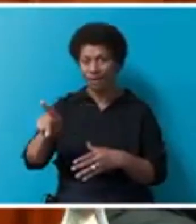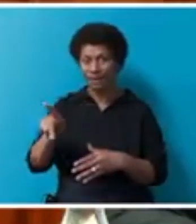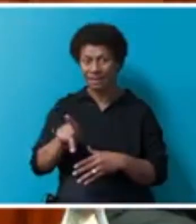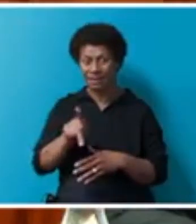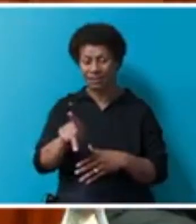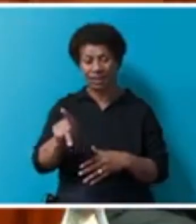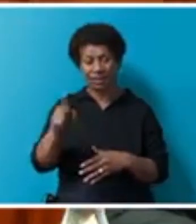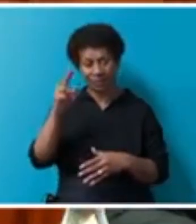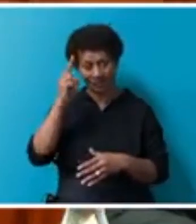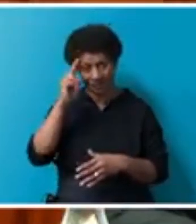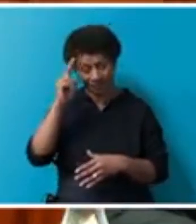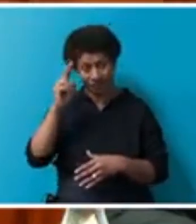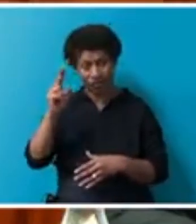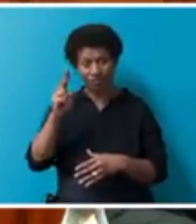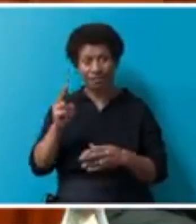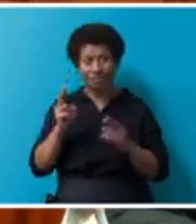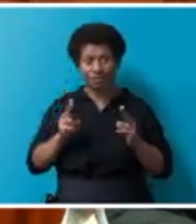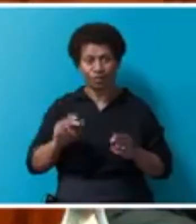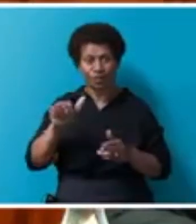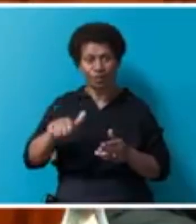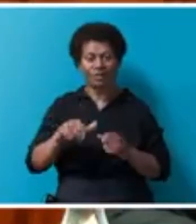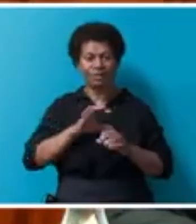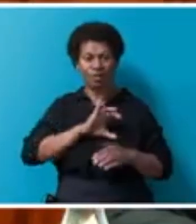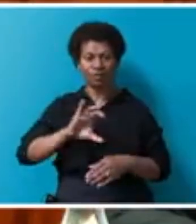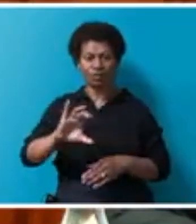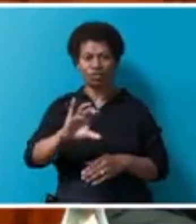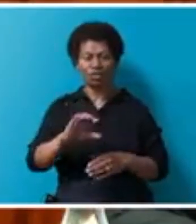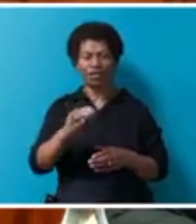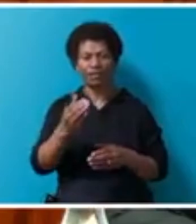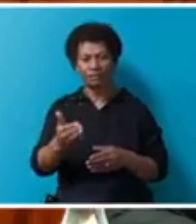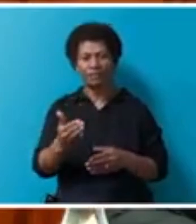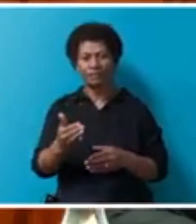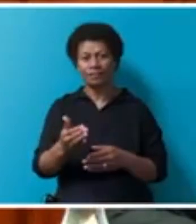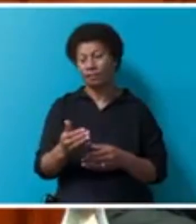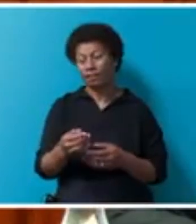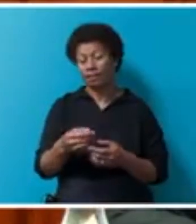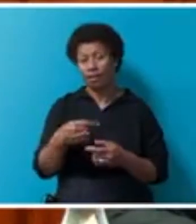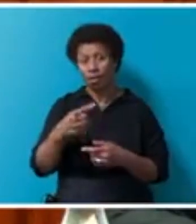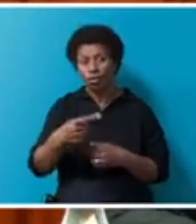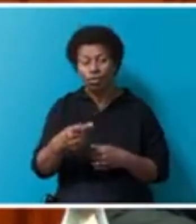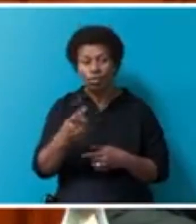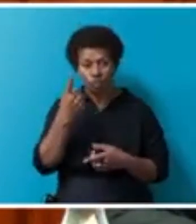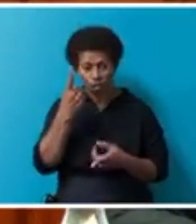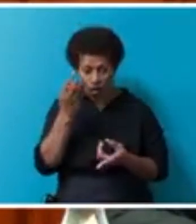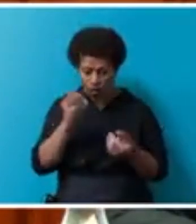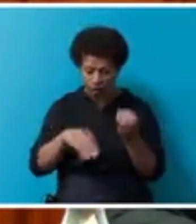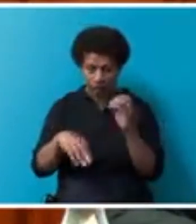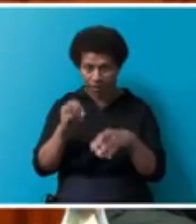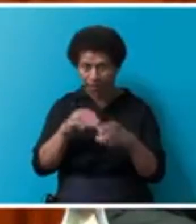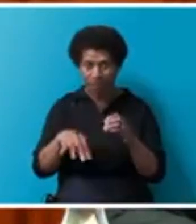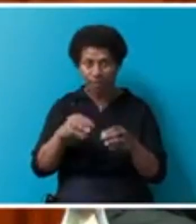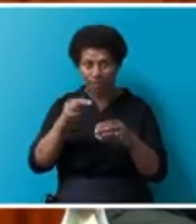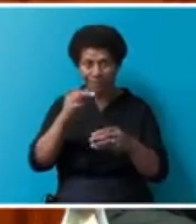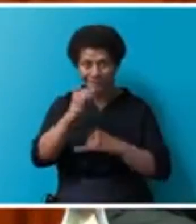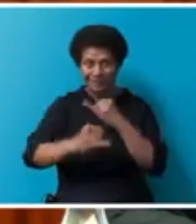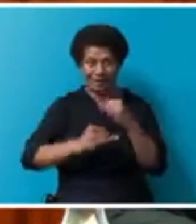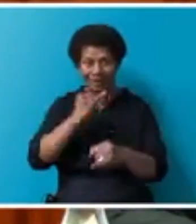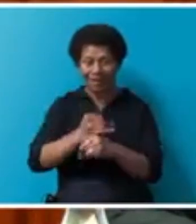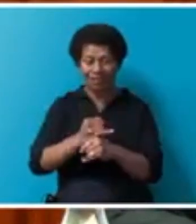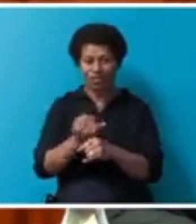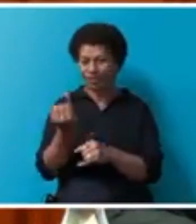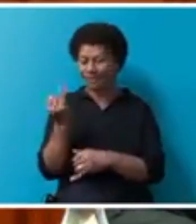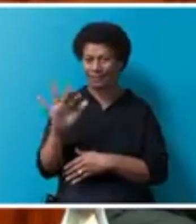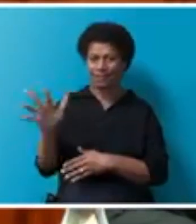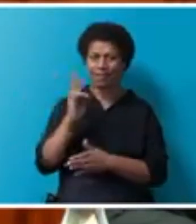Rights Institutions in November. The Commission continues to contribute to national and international efforts by submitting independent